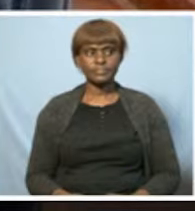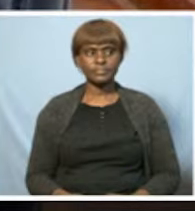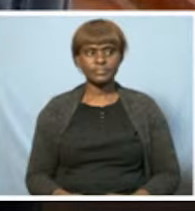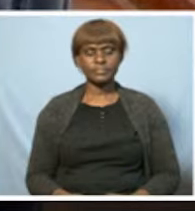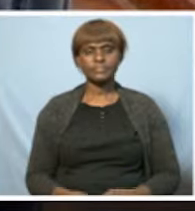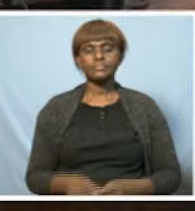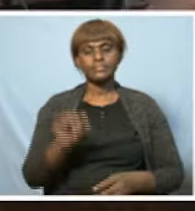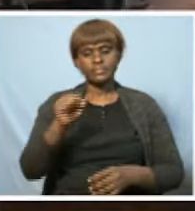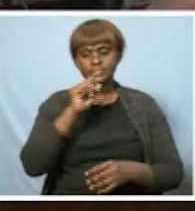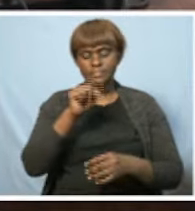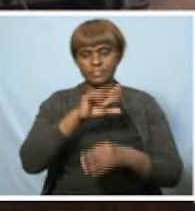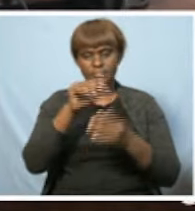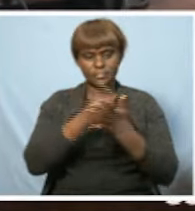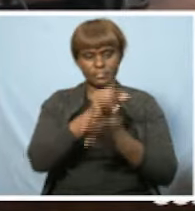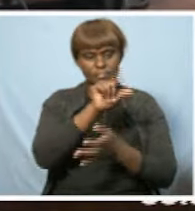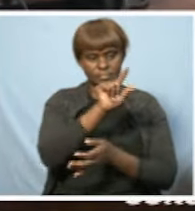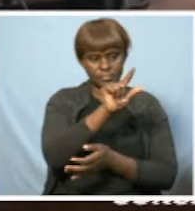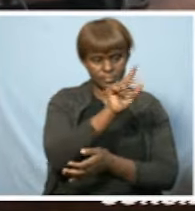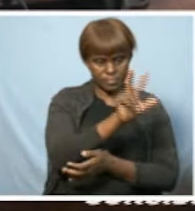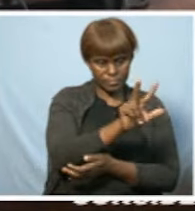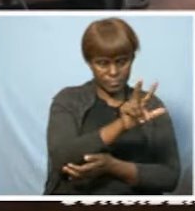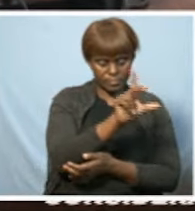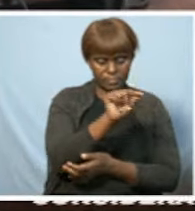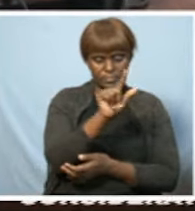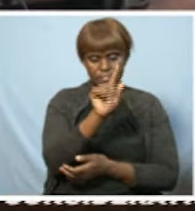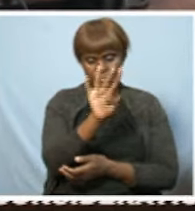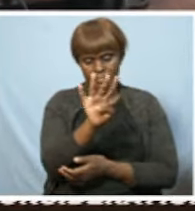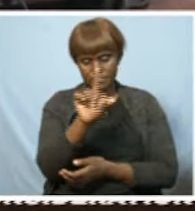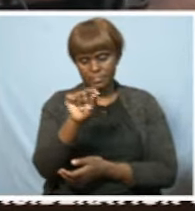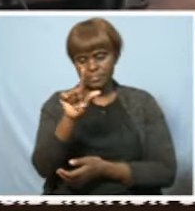Cumulatively, 2023, 2024, 2025.